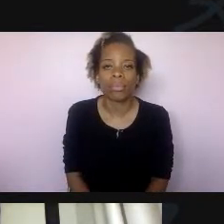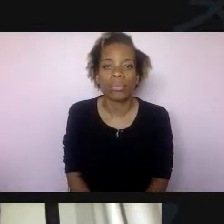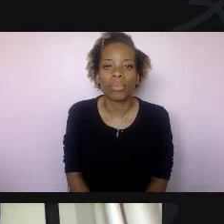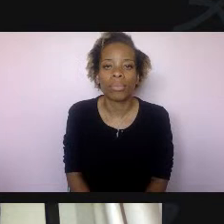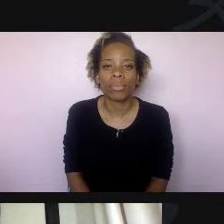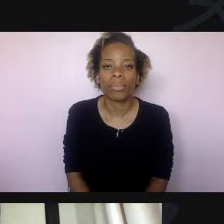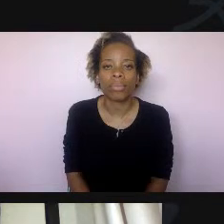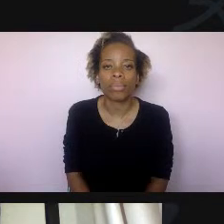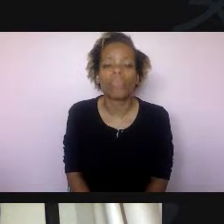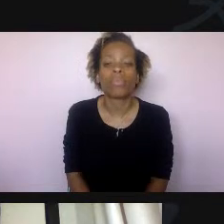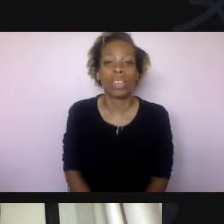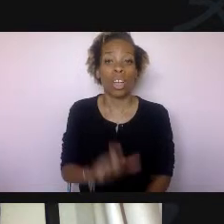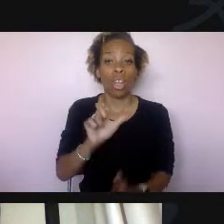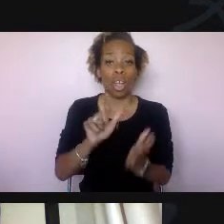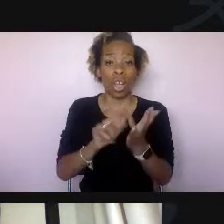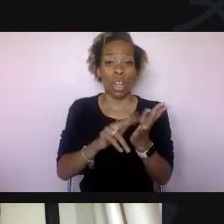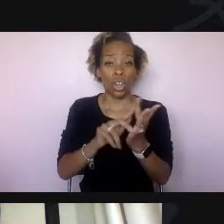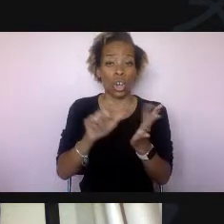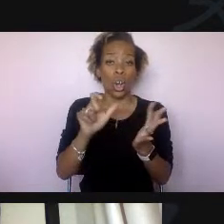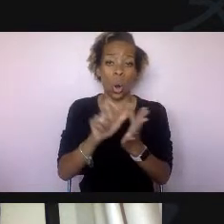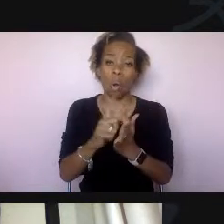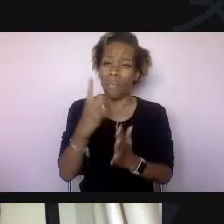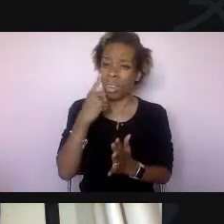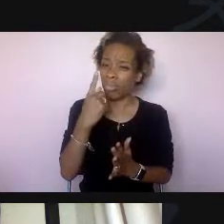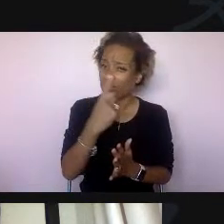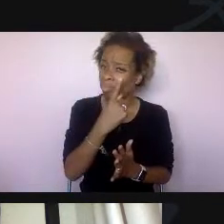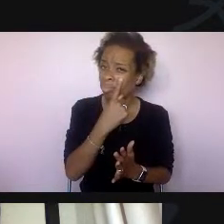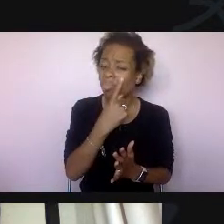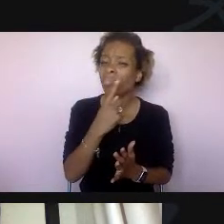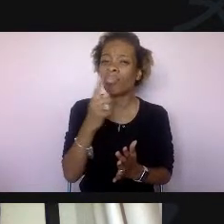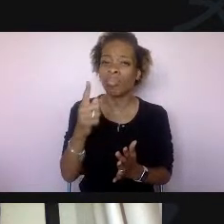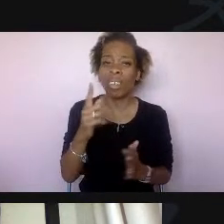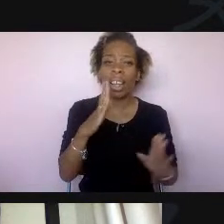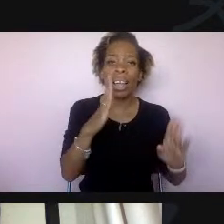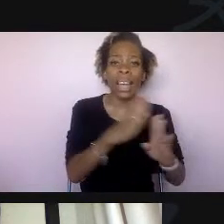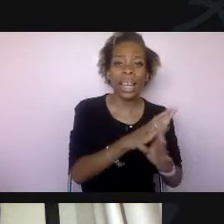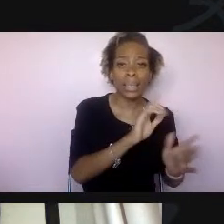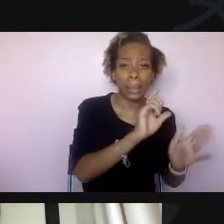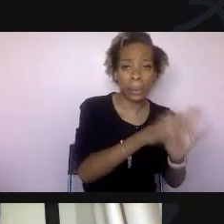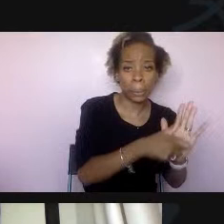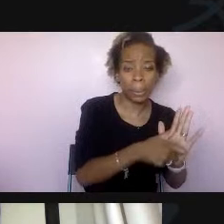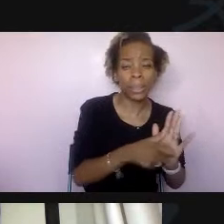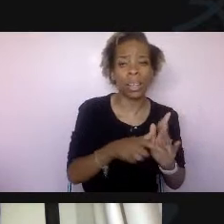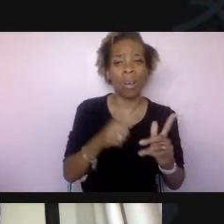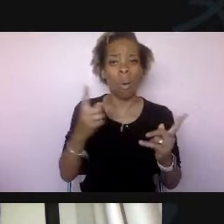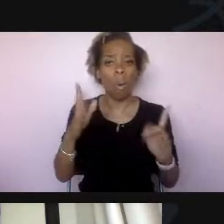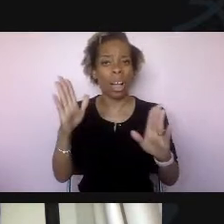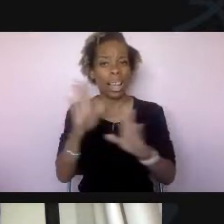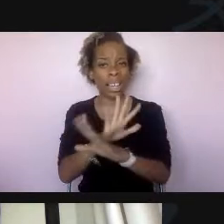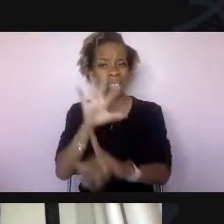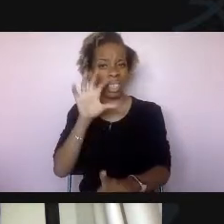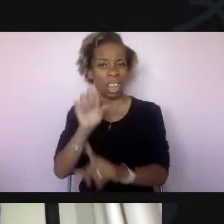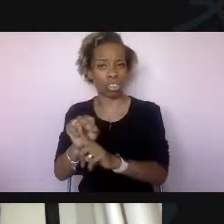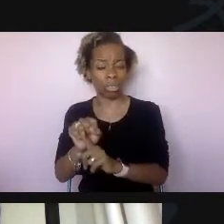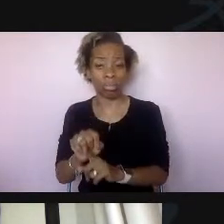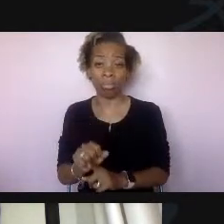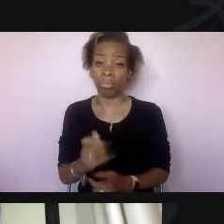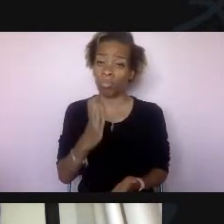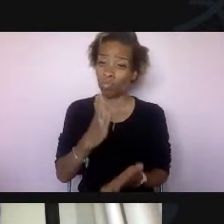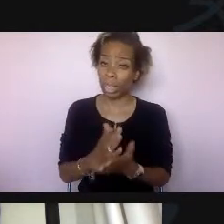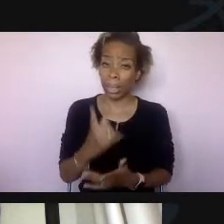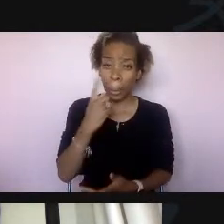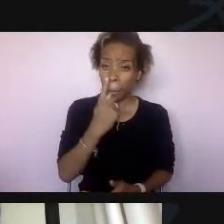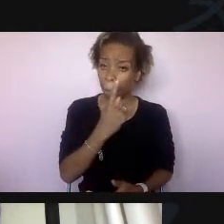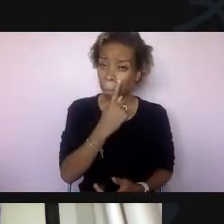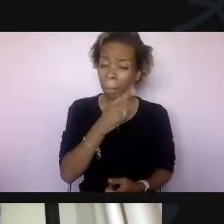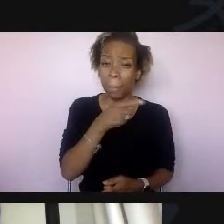to hidden and invisible disabilities. It's really shown how important it is to understand the